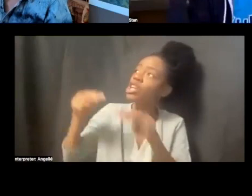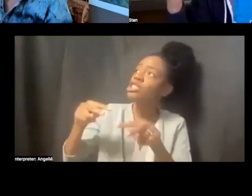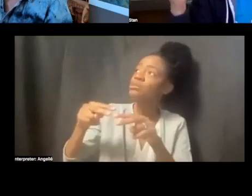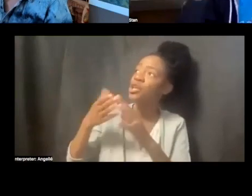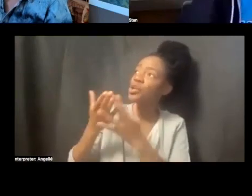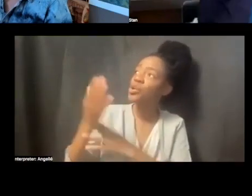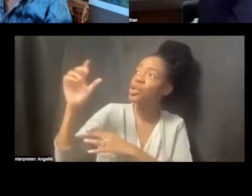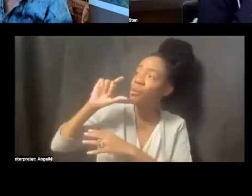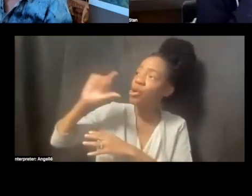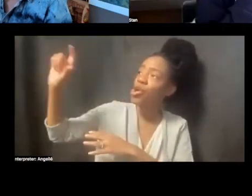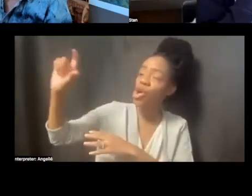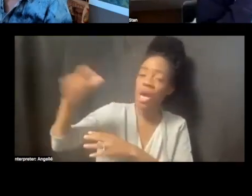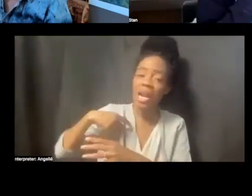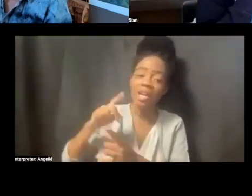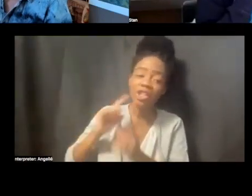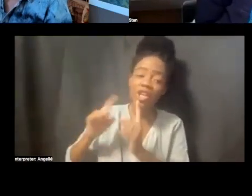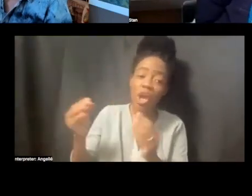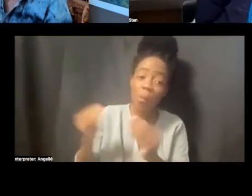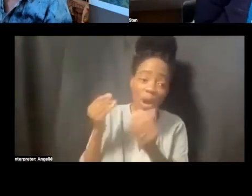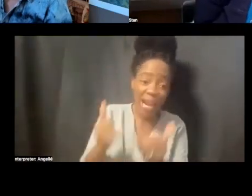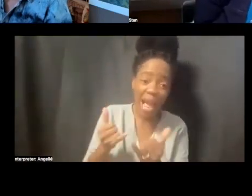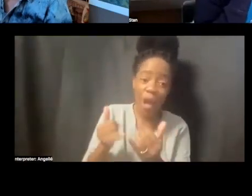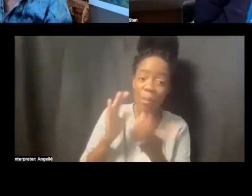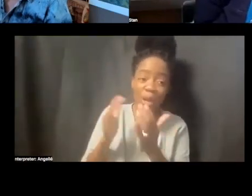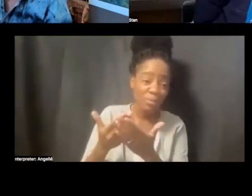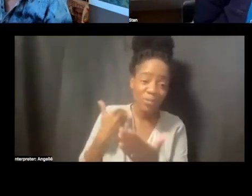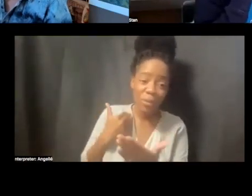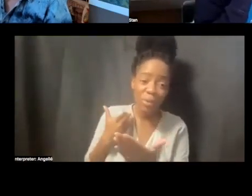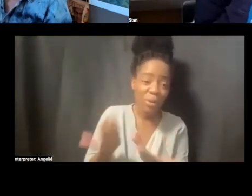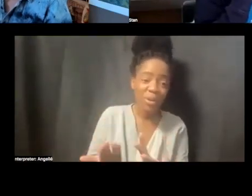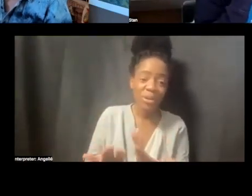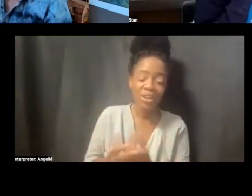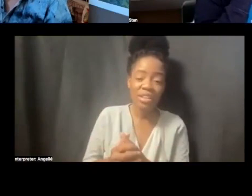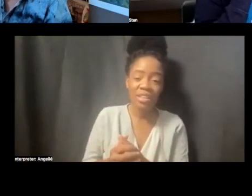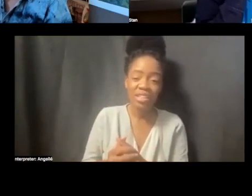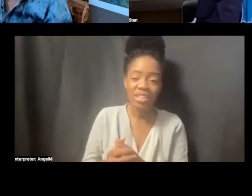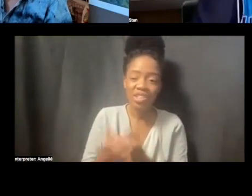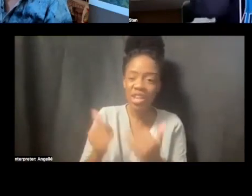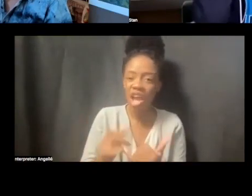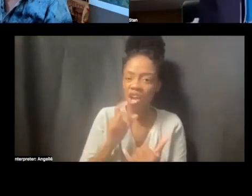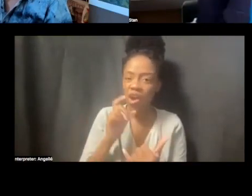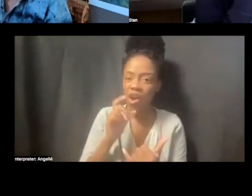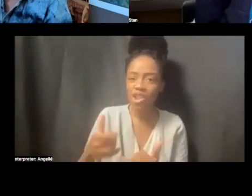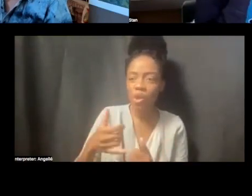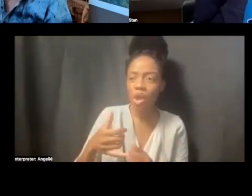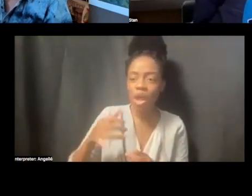I talk to her now more than I ever did before. So now I don't have to pick up a phone and call her. I can just,